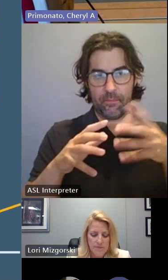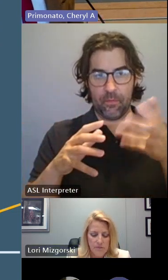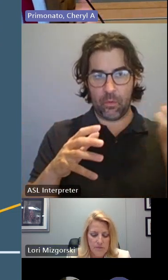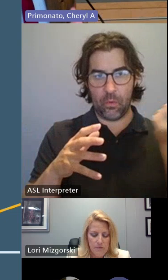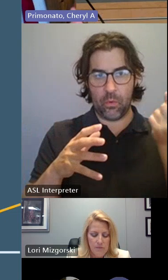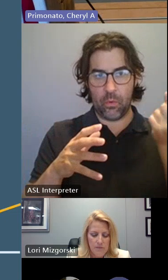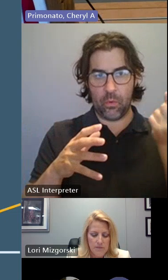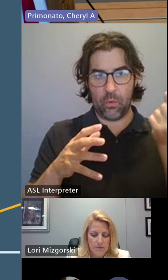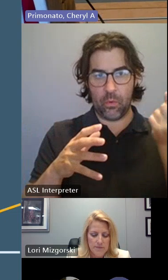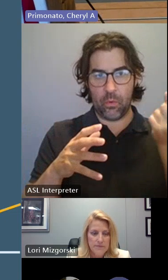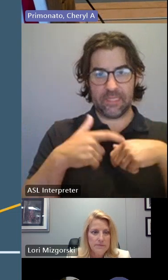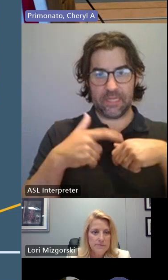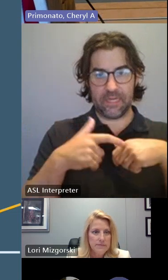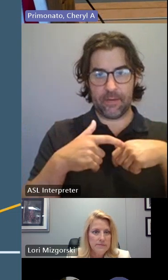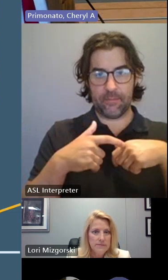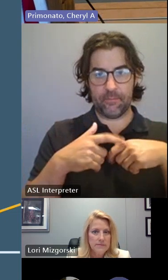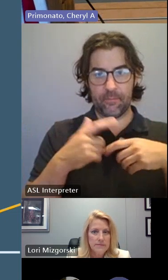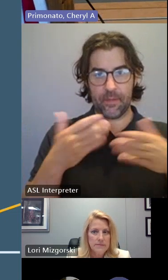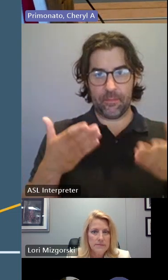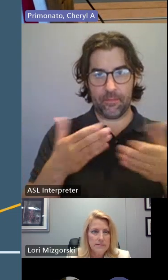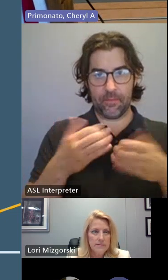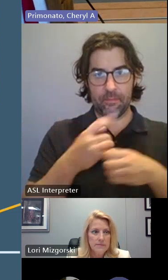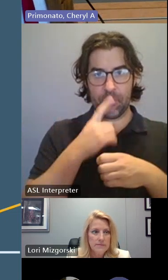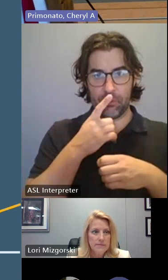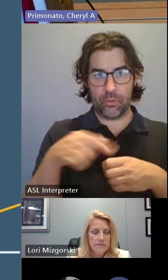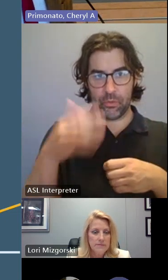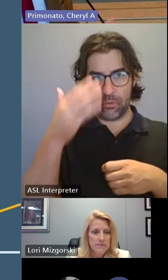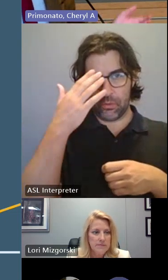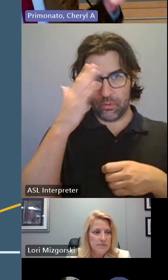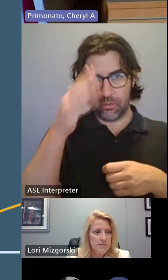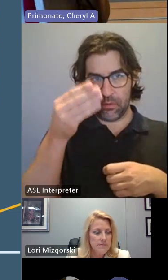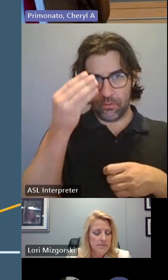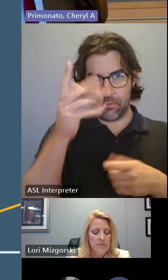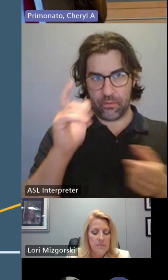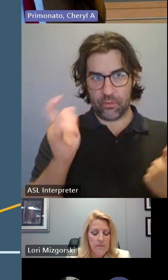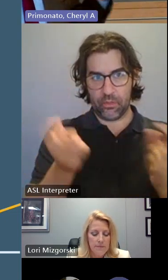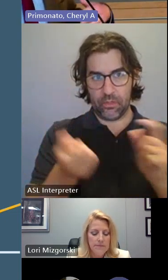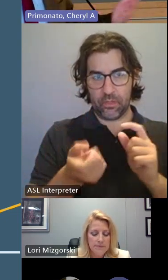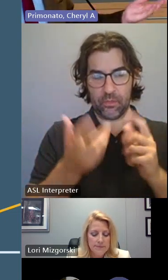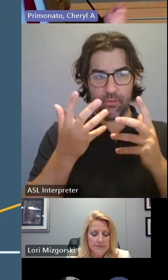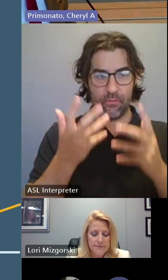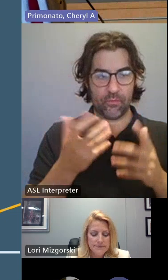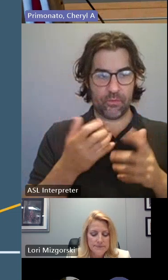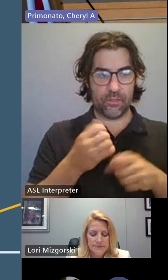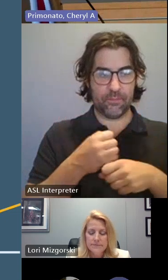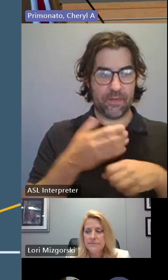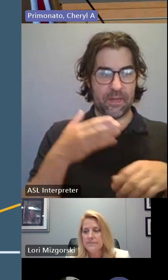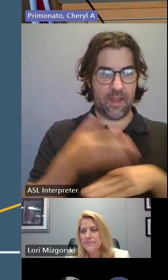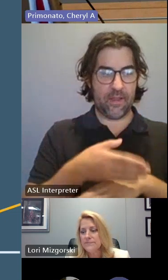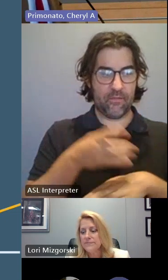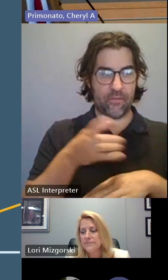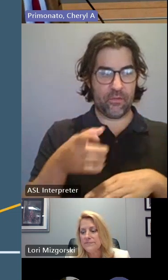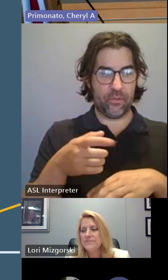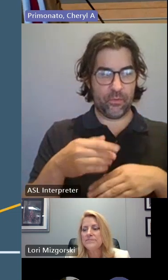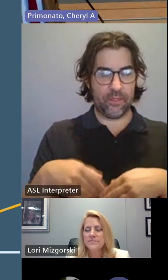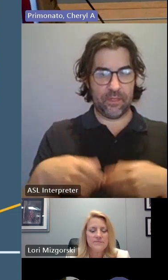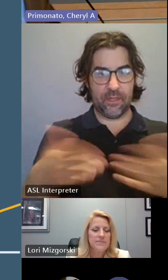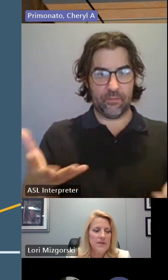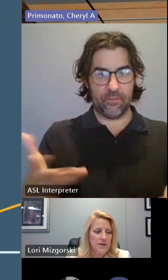take that time, but I'm just up here to make sure you're aware that that change was made. And unfortunately, it was made after your agendas were sent out.